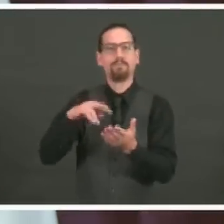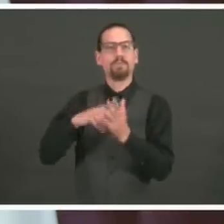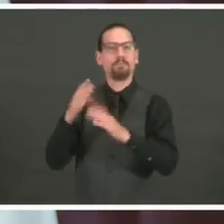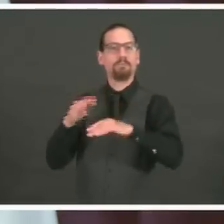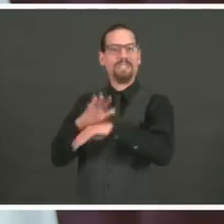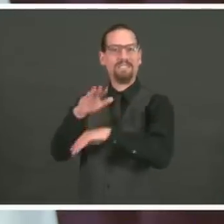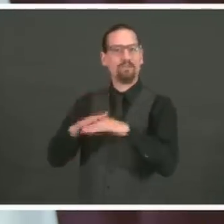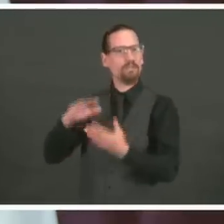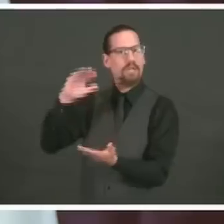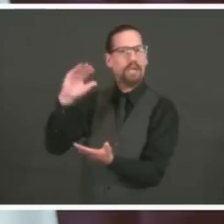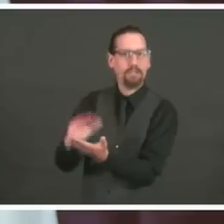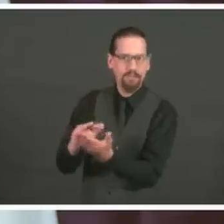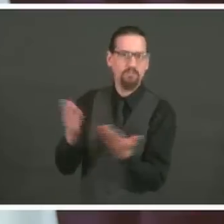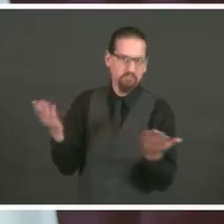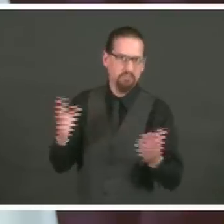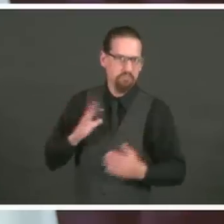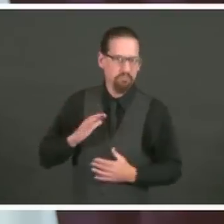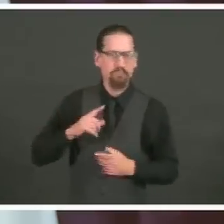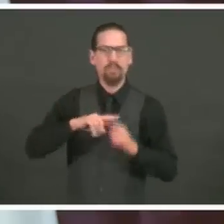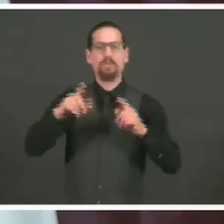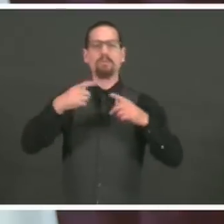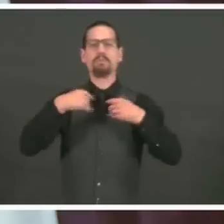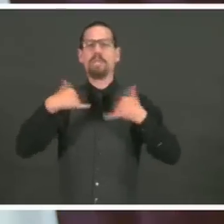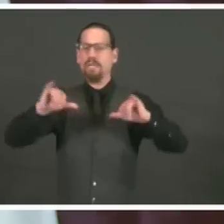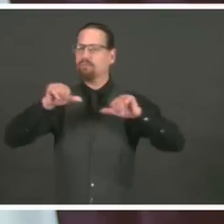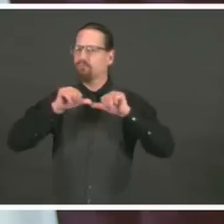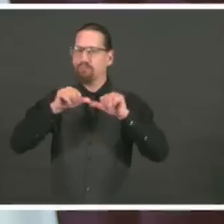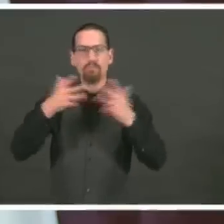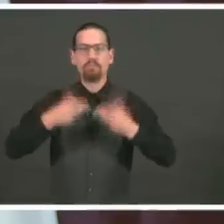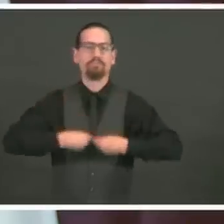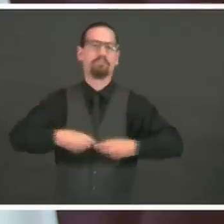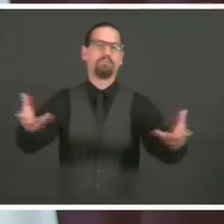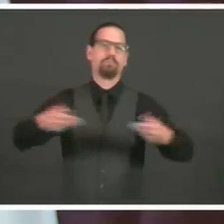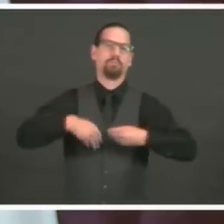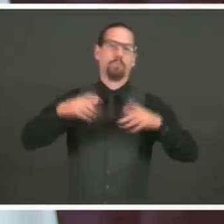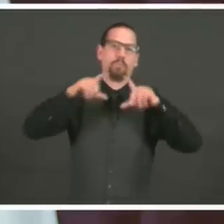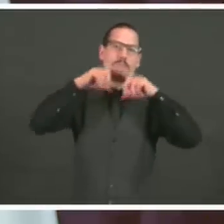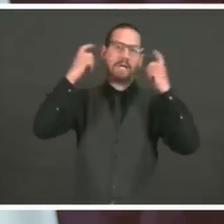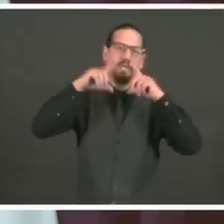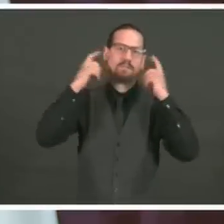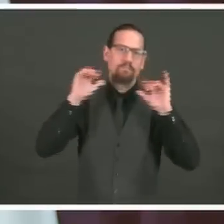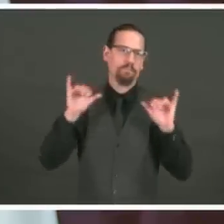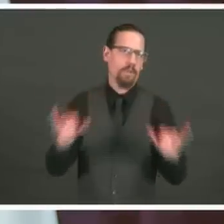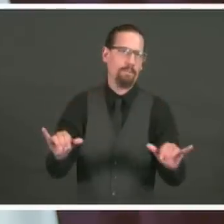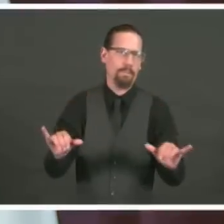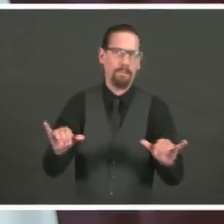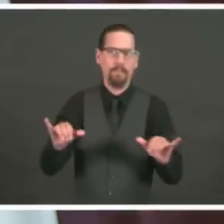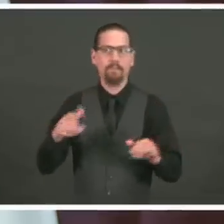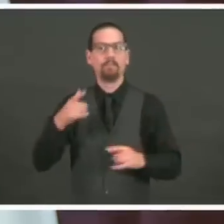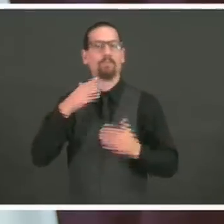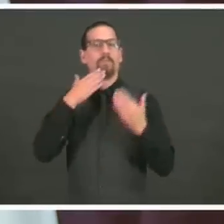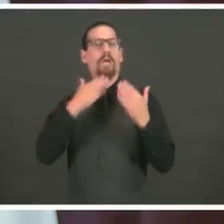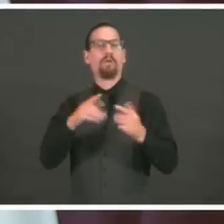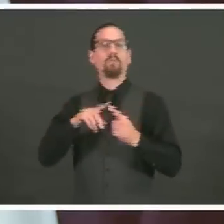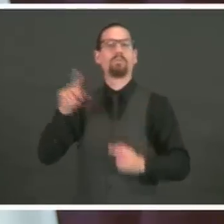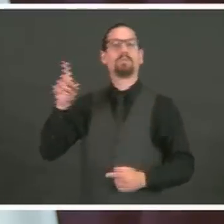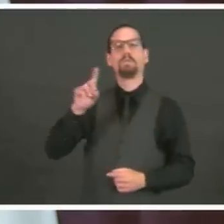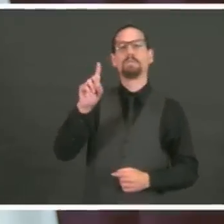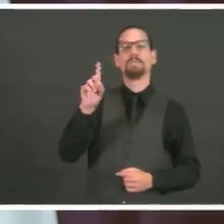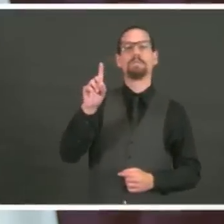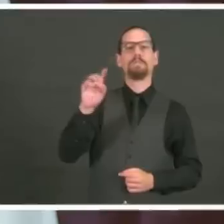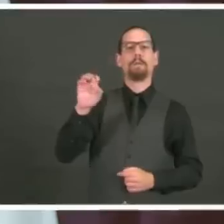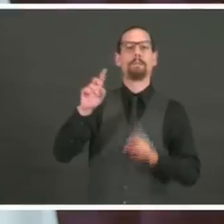at parks. Thank you, thank you, thank you to the hardworking folks at DEM for doing that. We saw